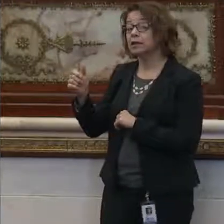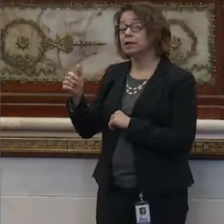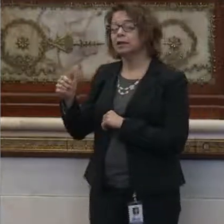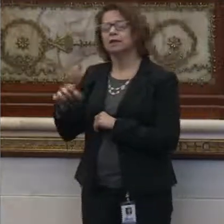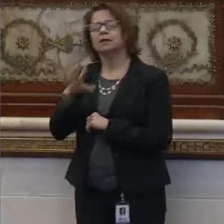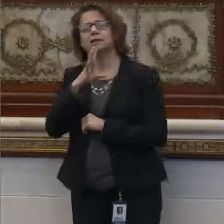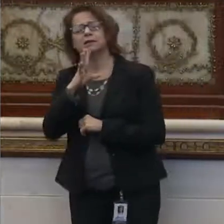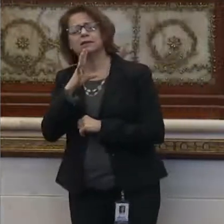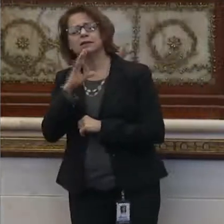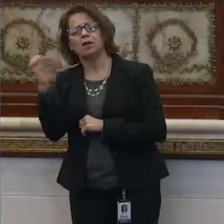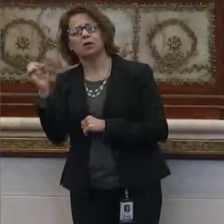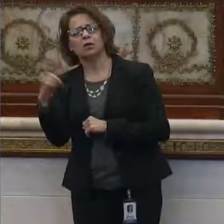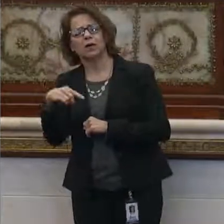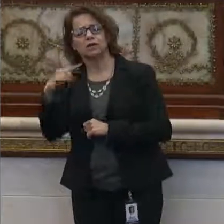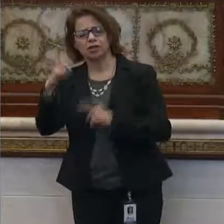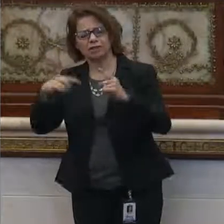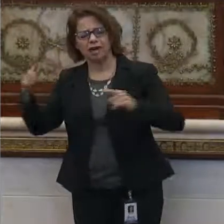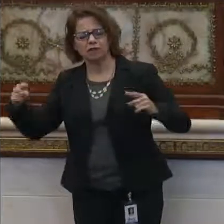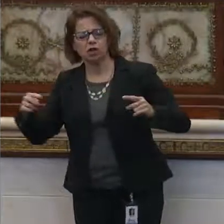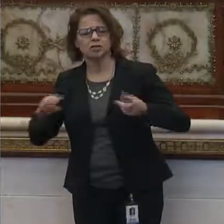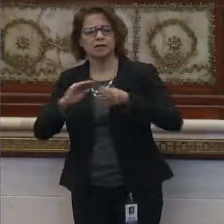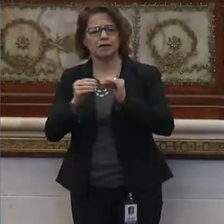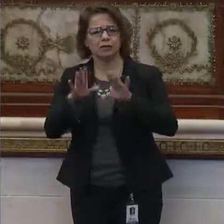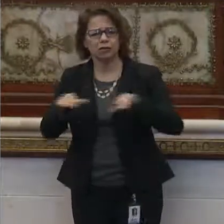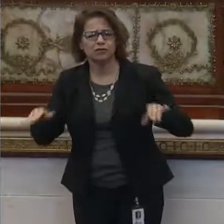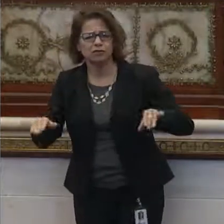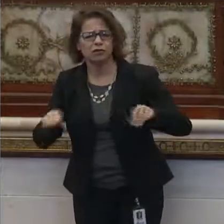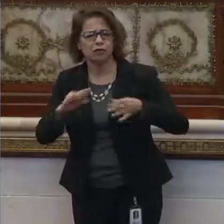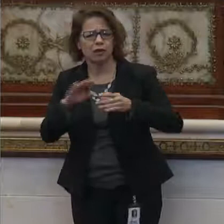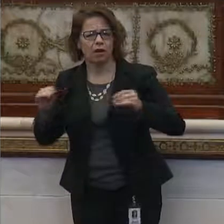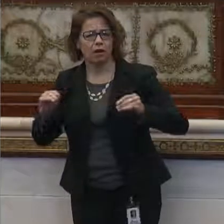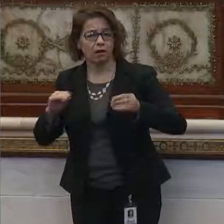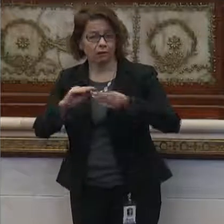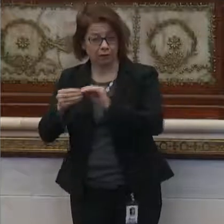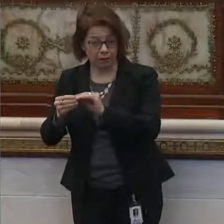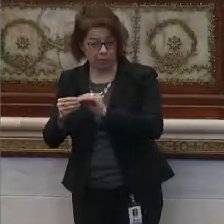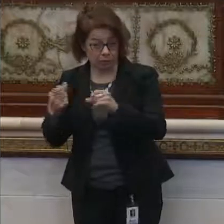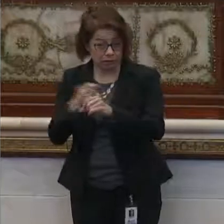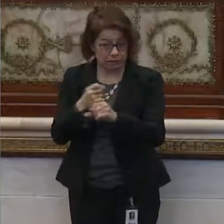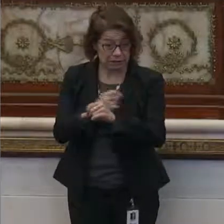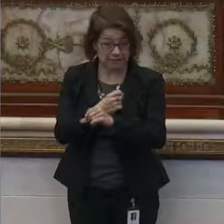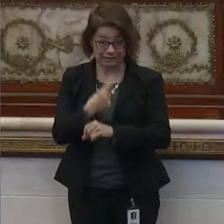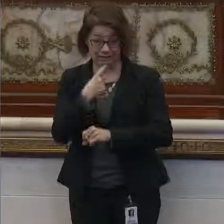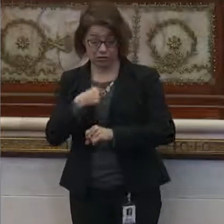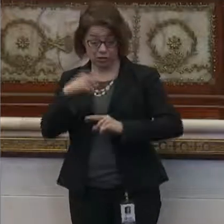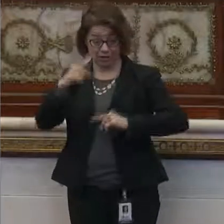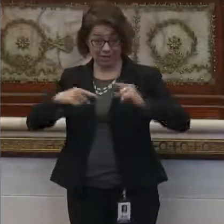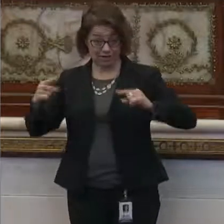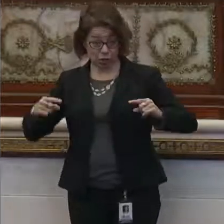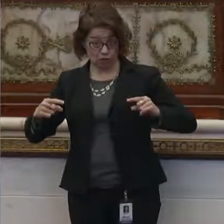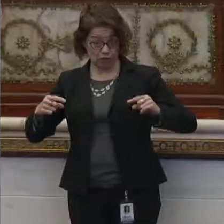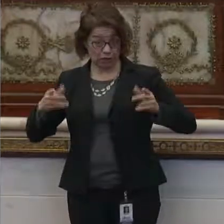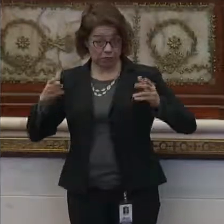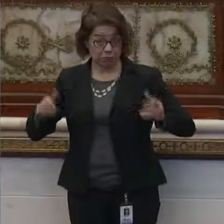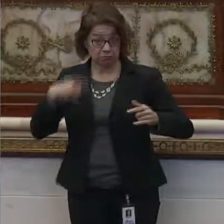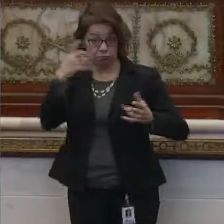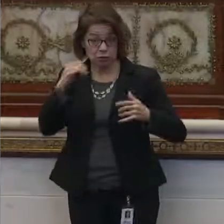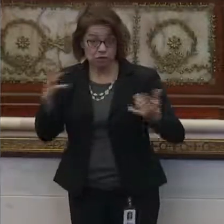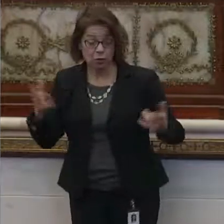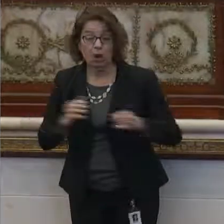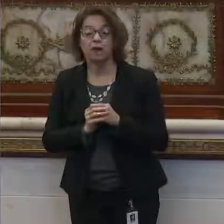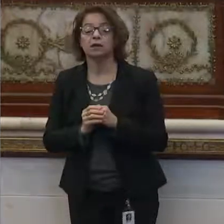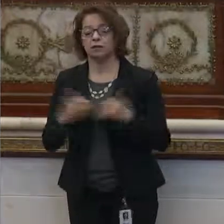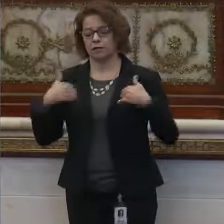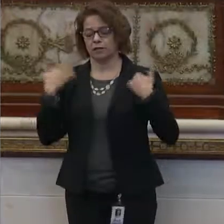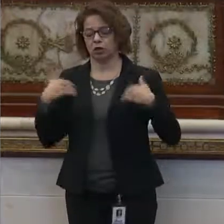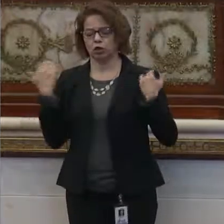diversity in terms of the numbers of children that are served? What is the diversity among the youth that